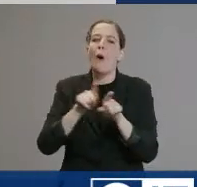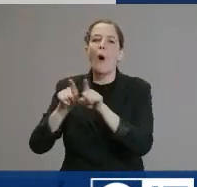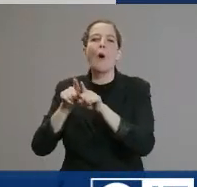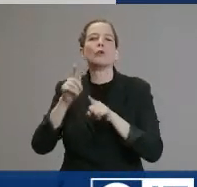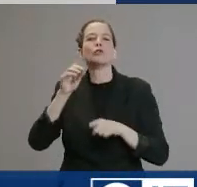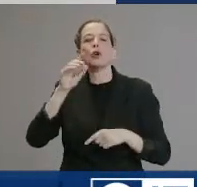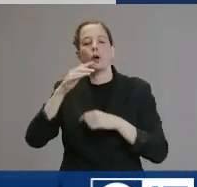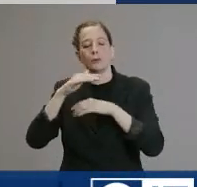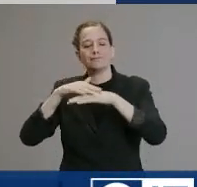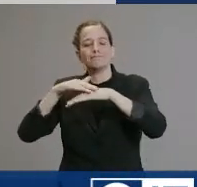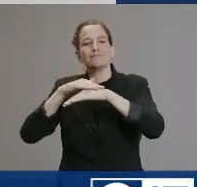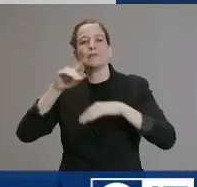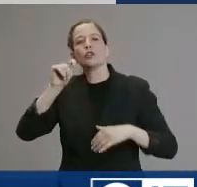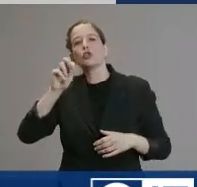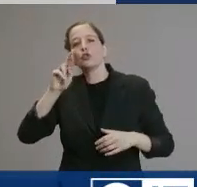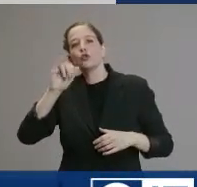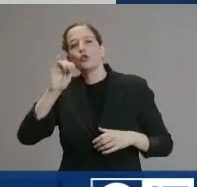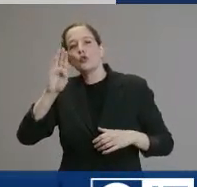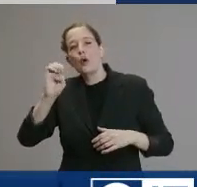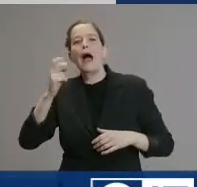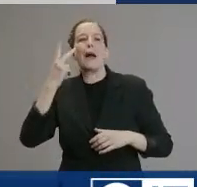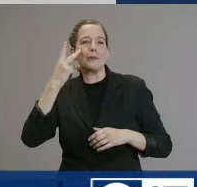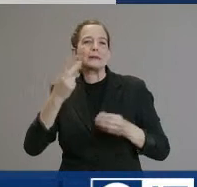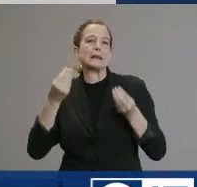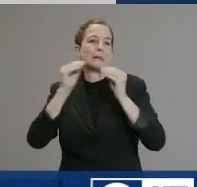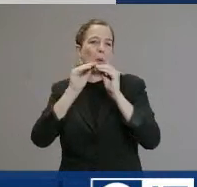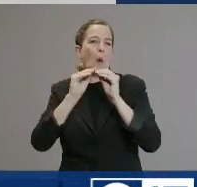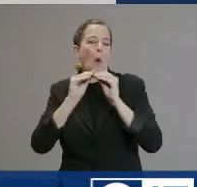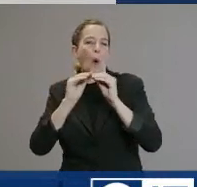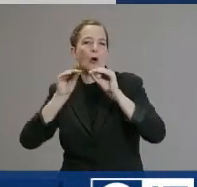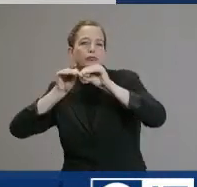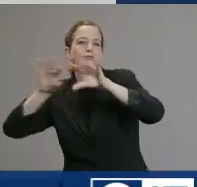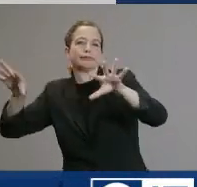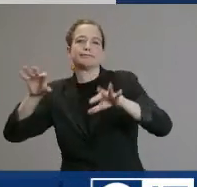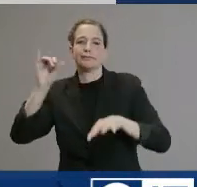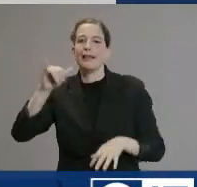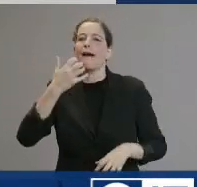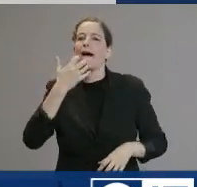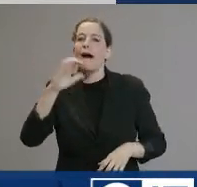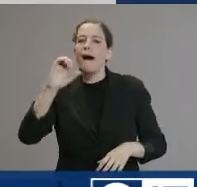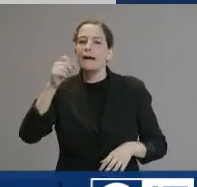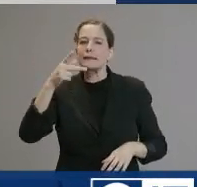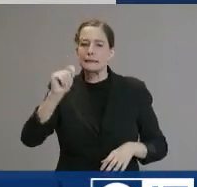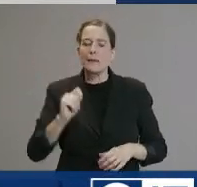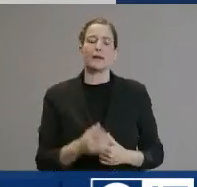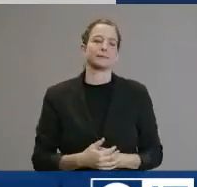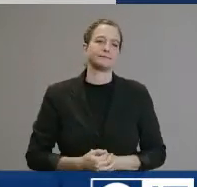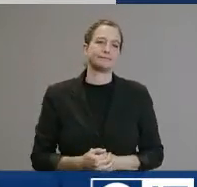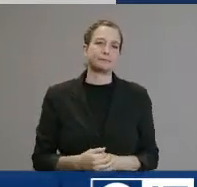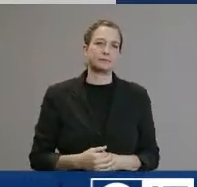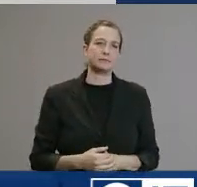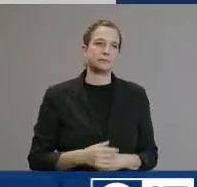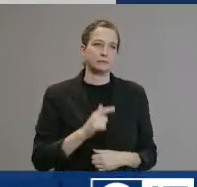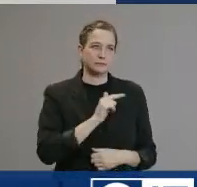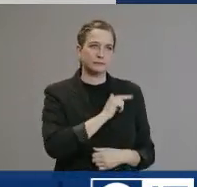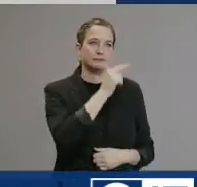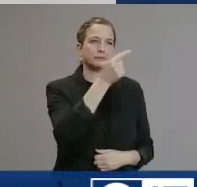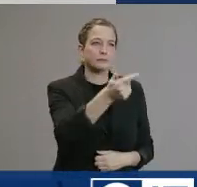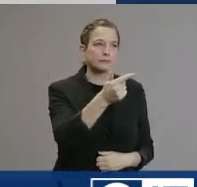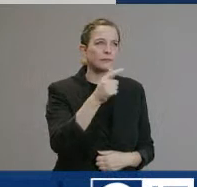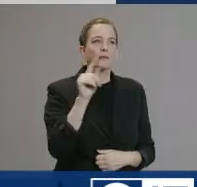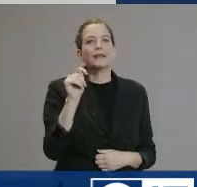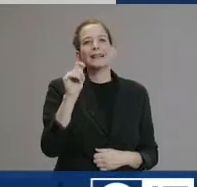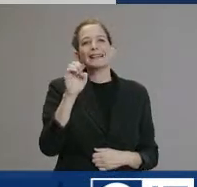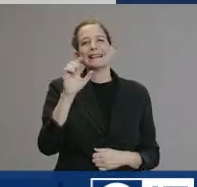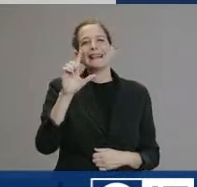going to go over to the Senate in the room. How are you guys? Tell them to go, please, from the other side, please. I have about two questions. So the first one